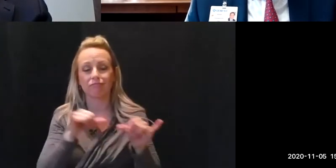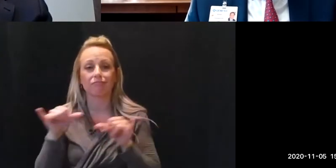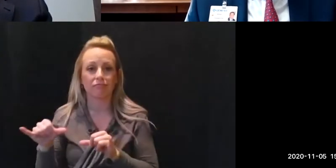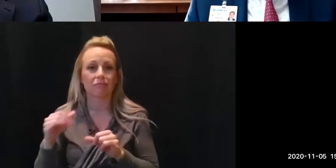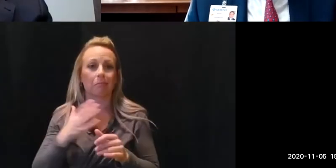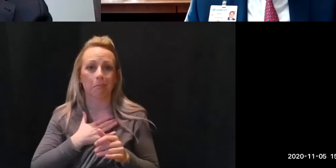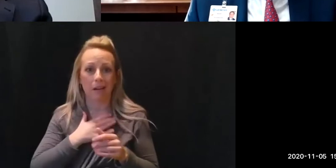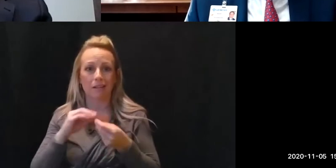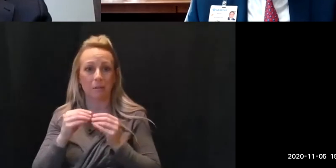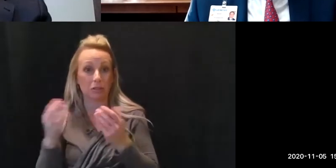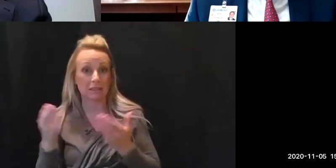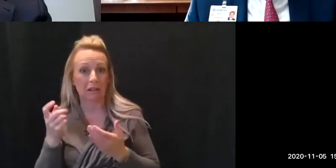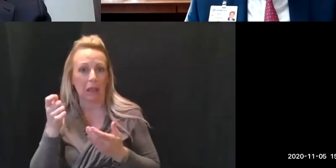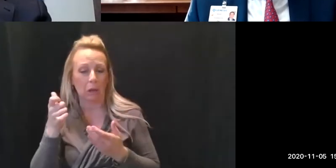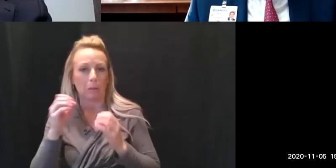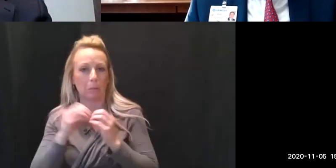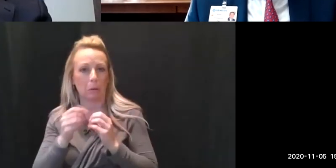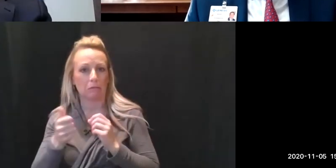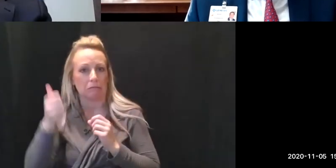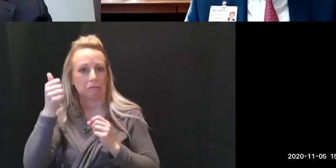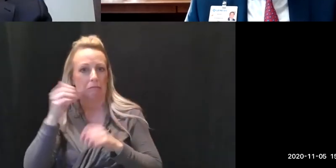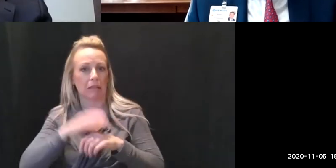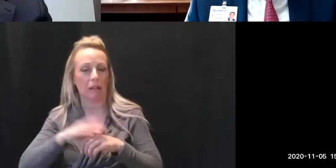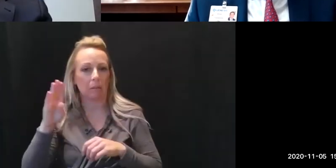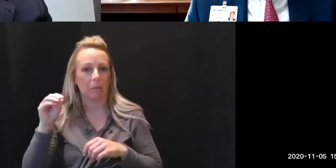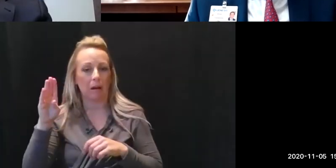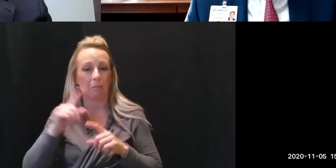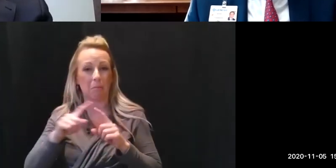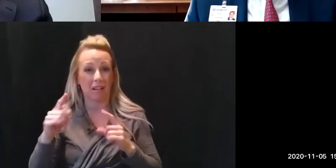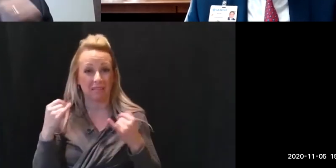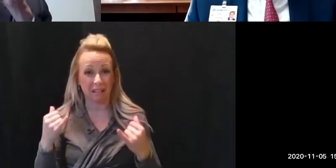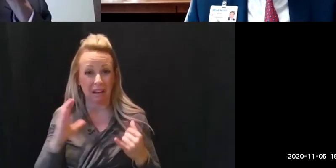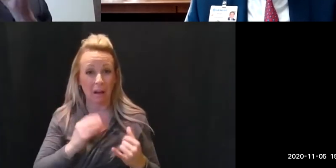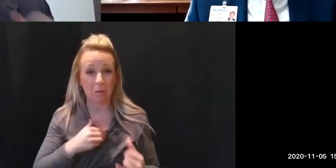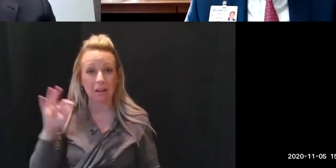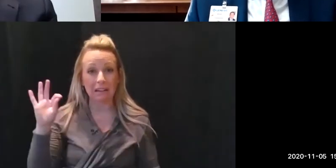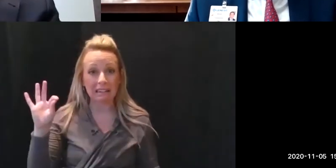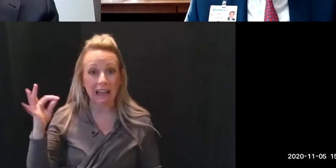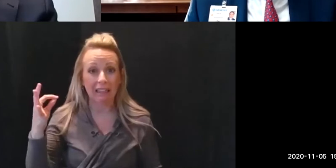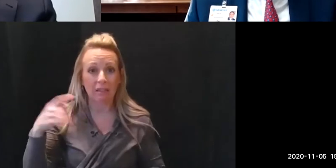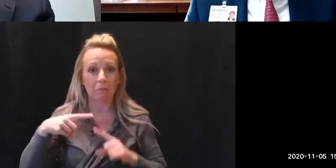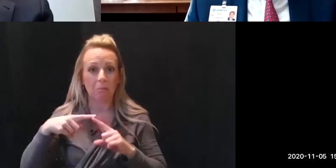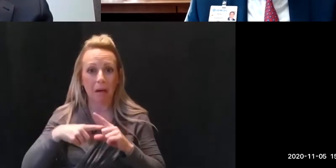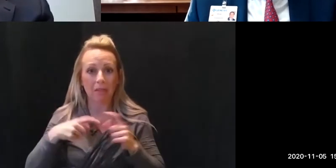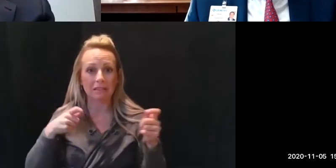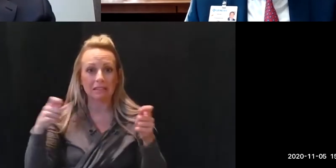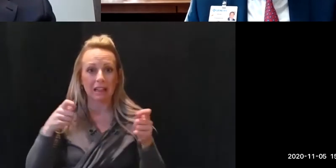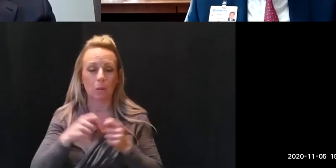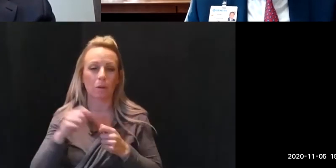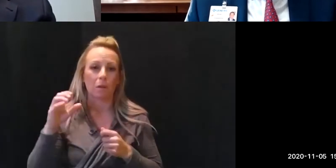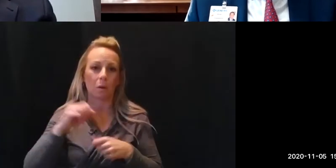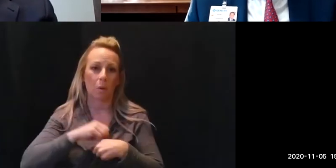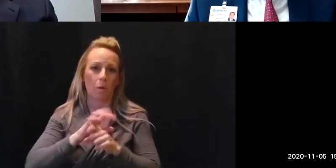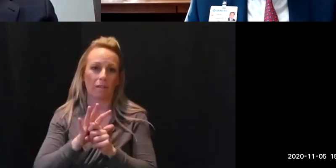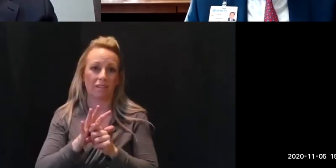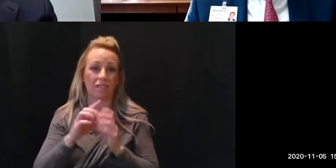Bob's. You know, November, believe it or not, is our 9th month in dealing with COVID. We started this off in